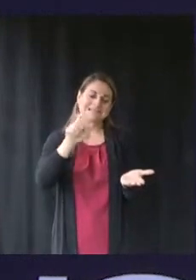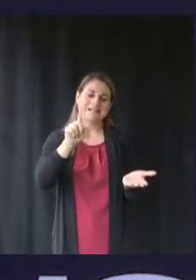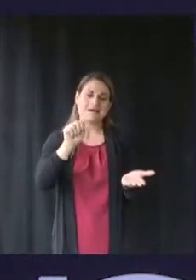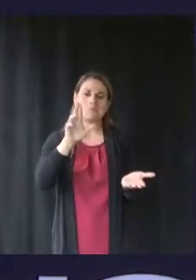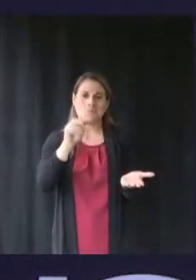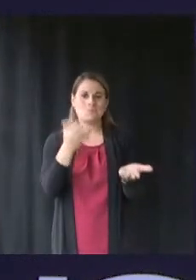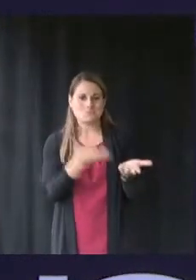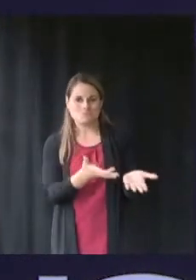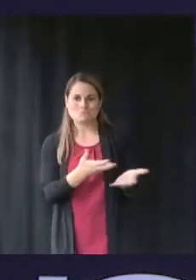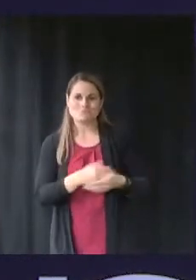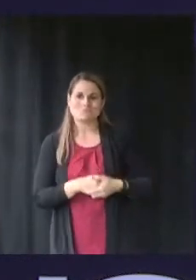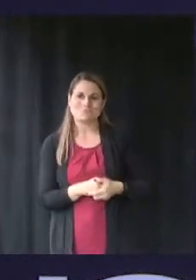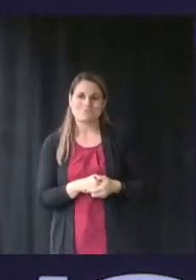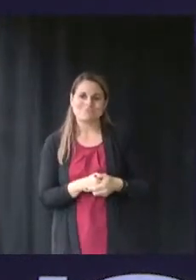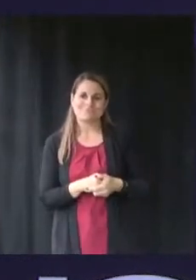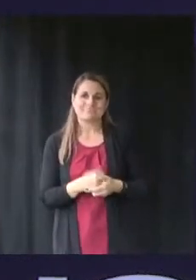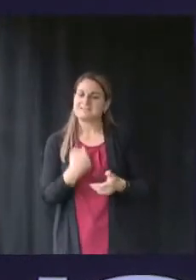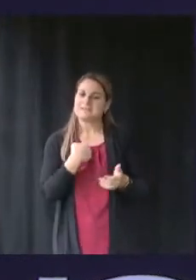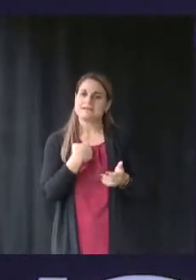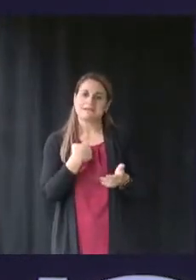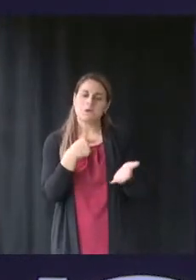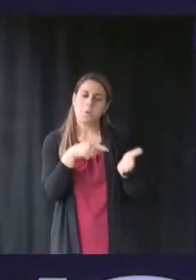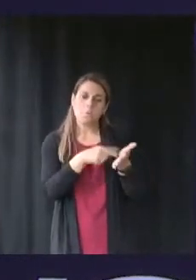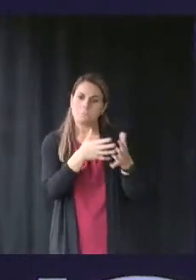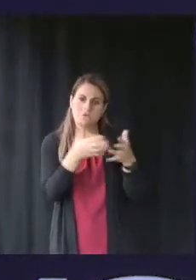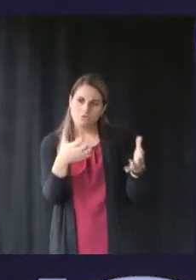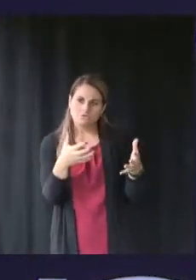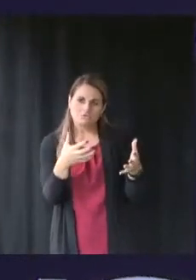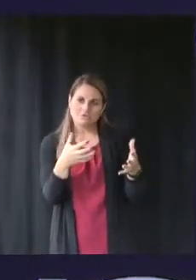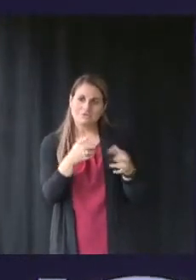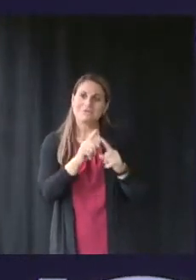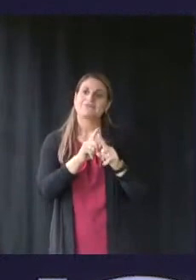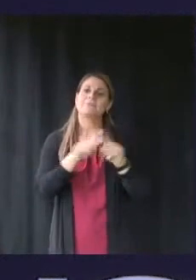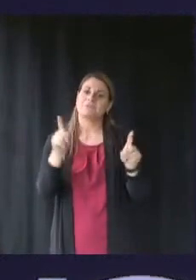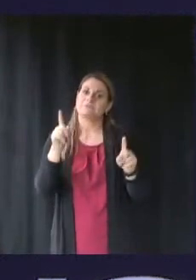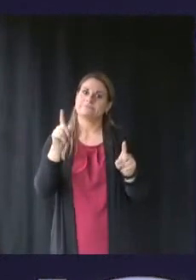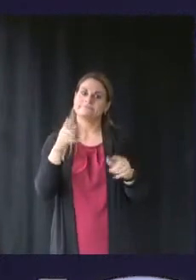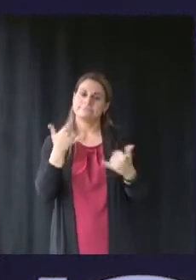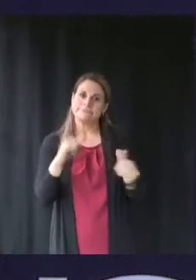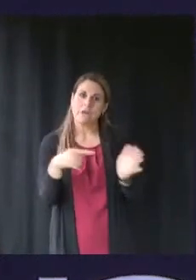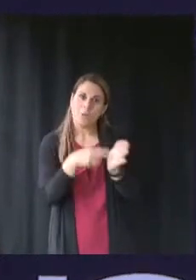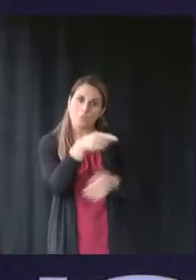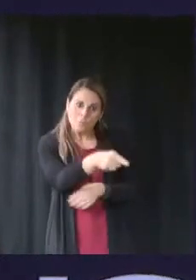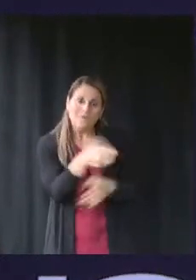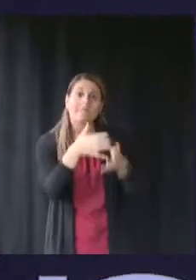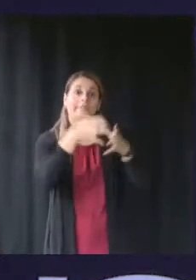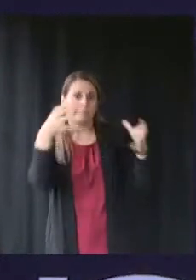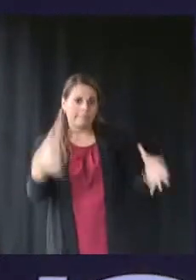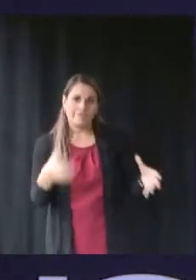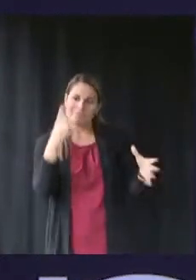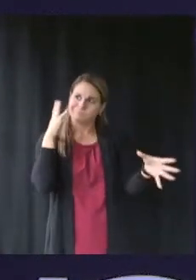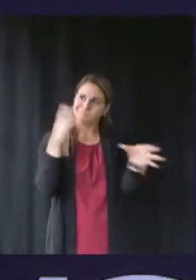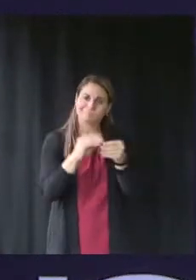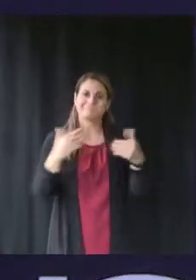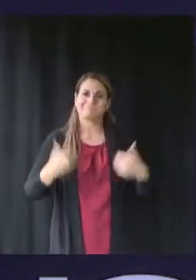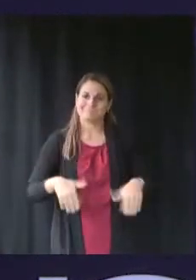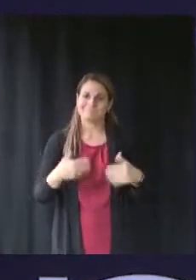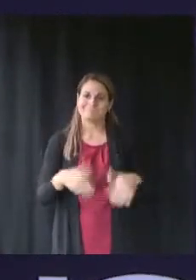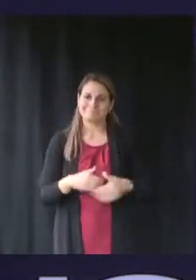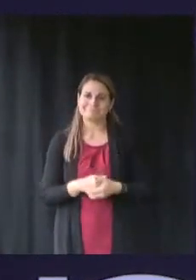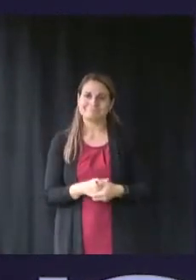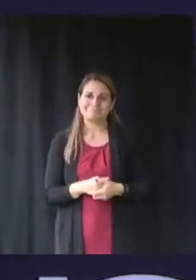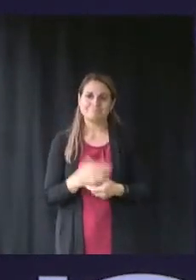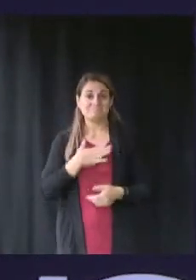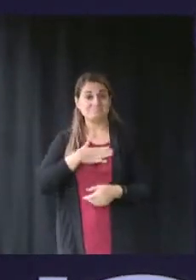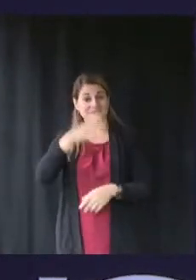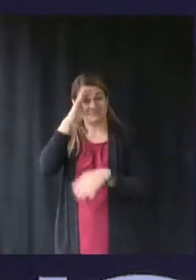much as Chris does to Rosa, but I owe a hell of a lot to her. My son was married, and he was in the